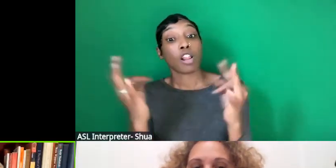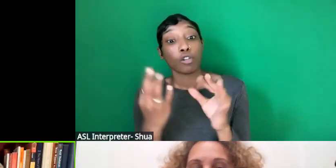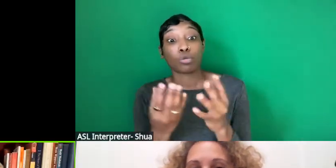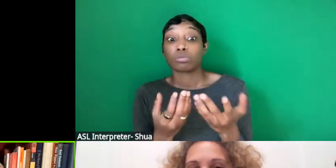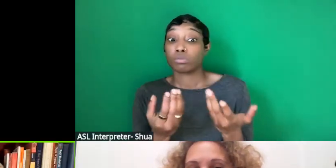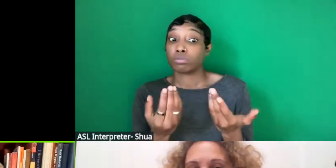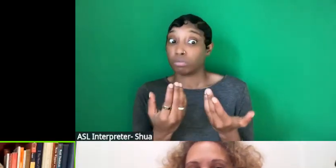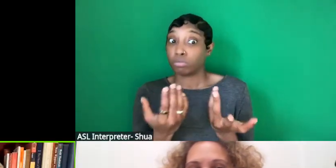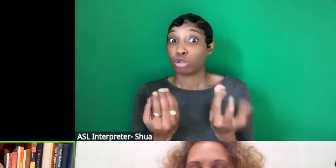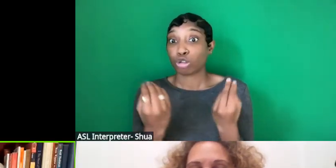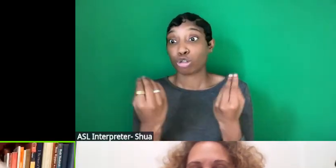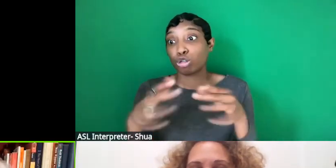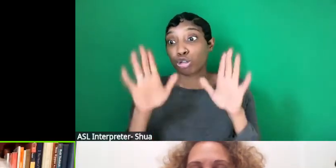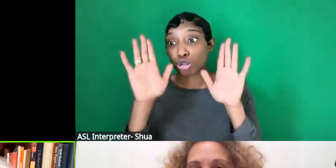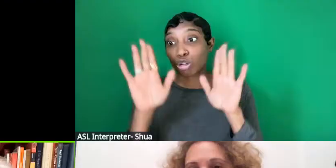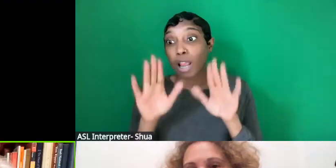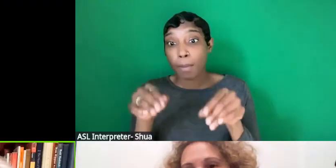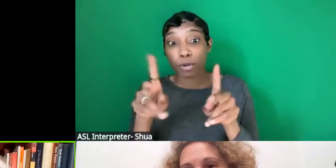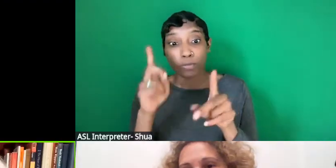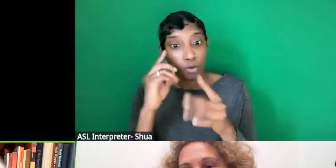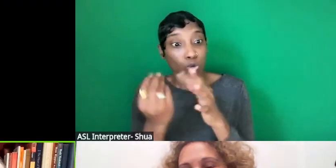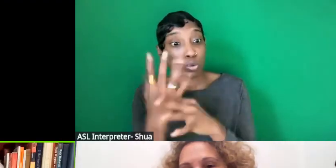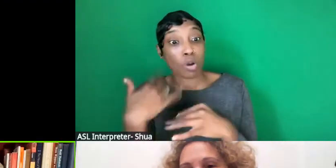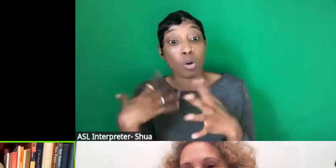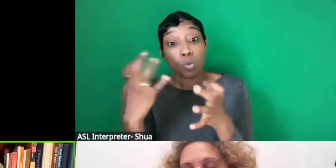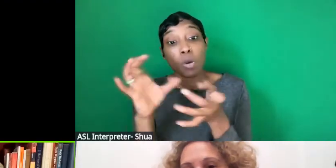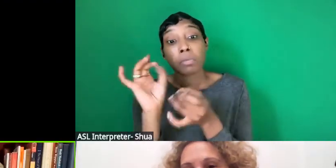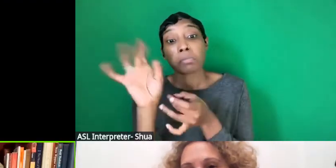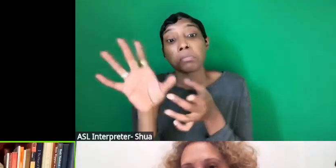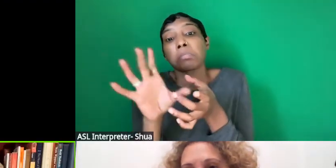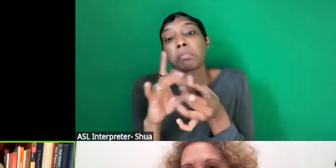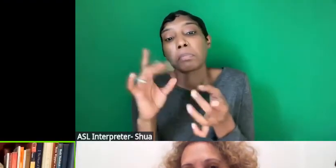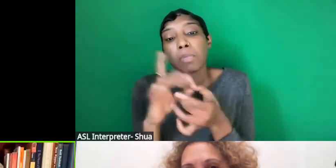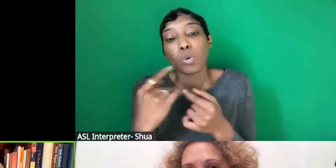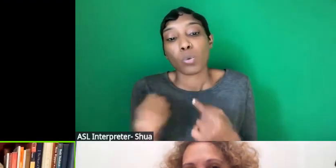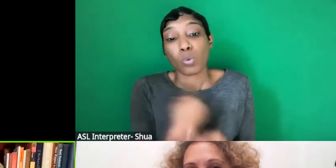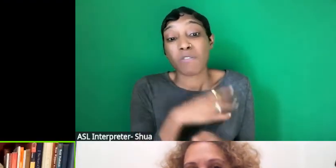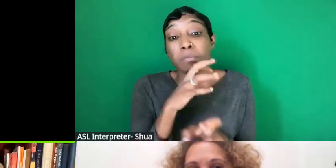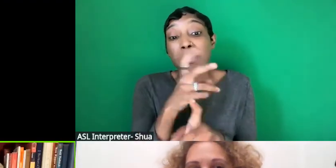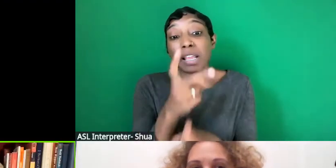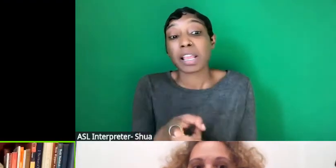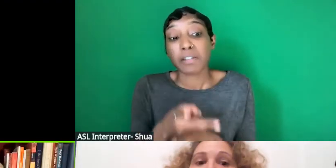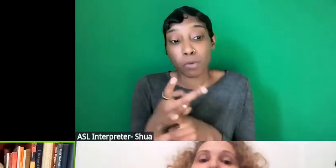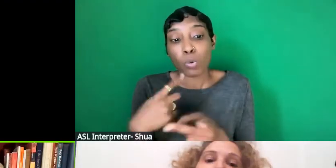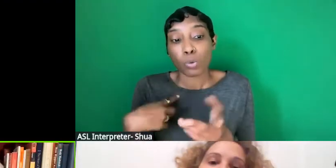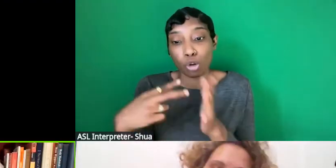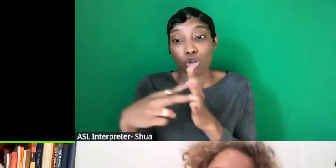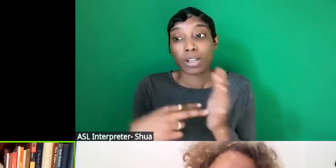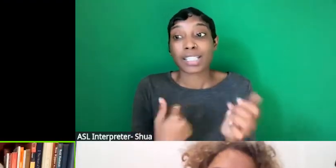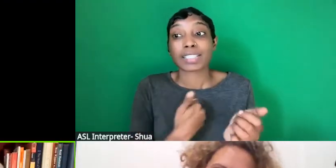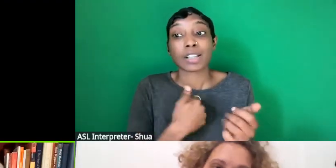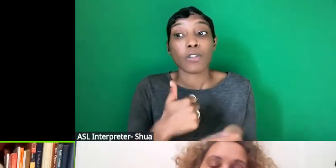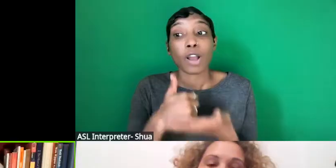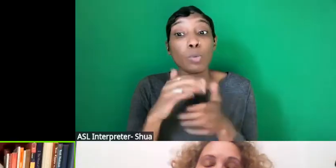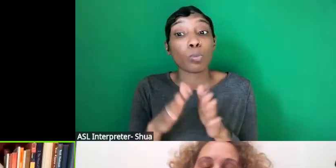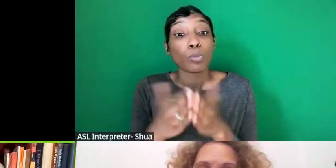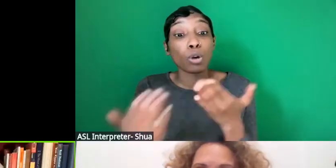for growth. And I do want to mention that we have to be careful when we read self-help books